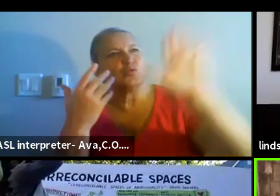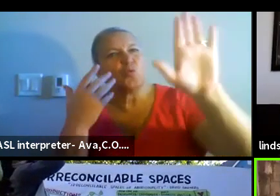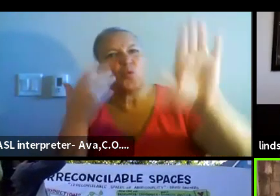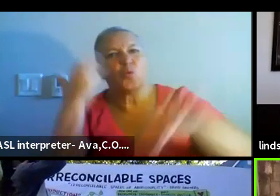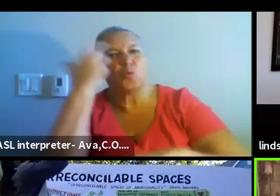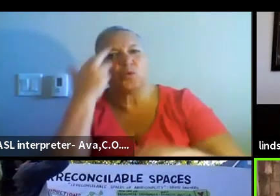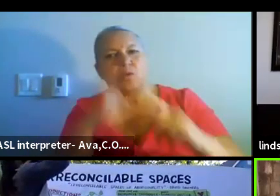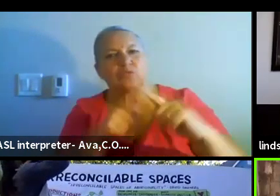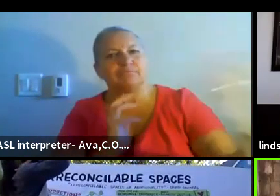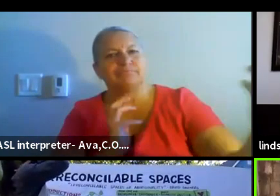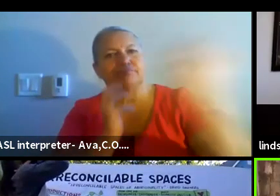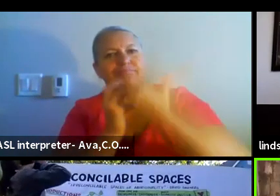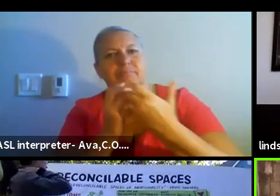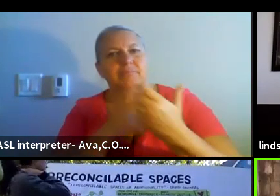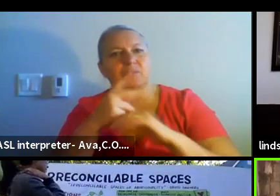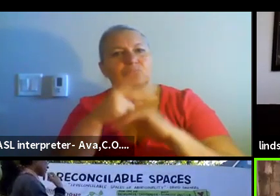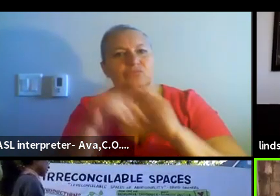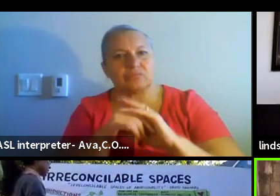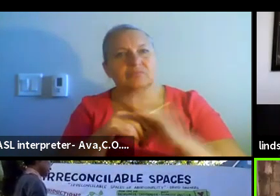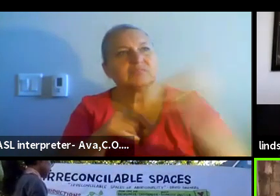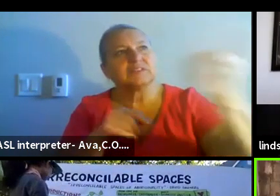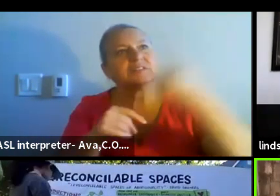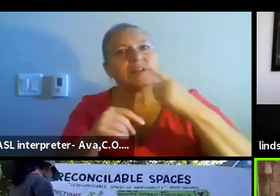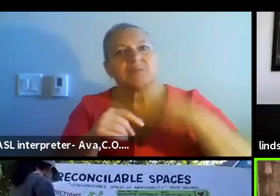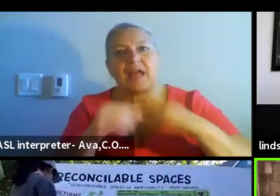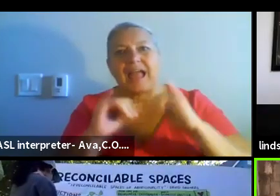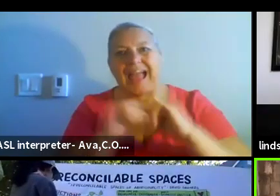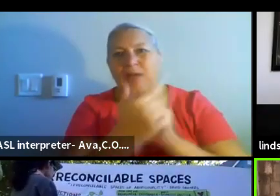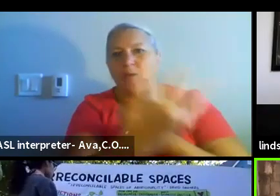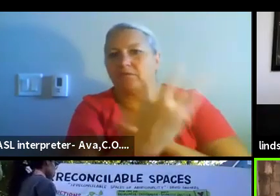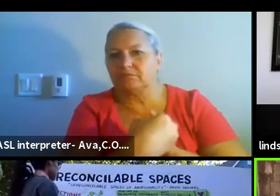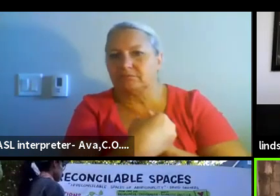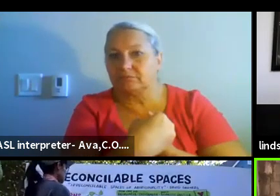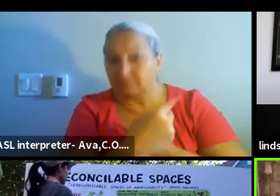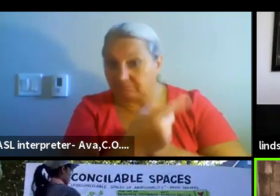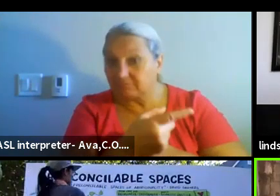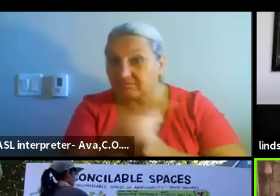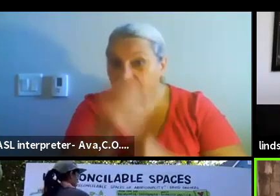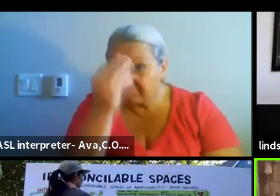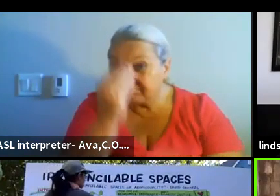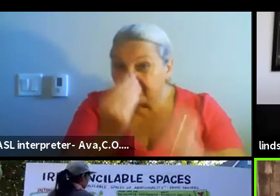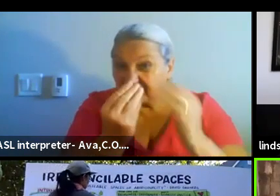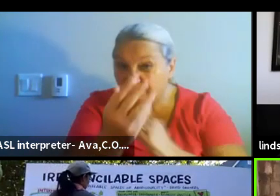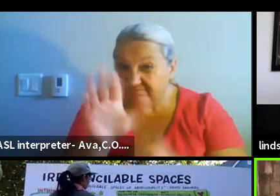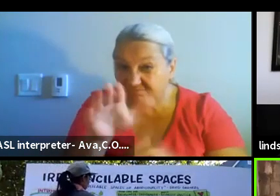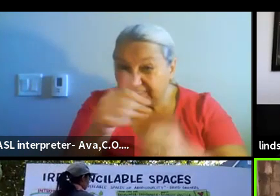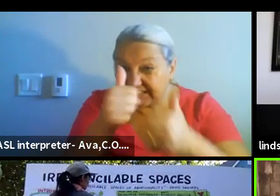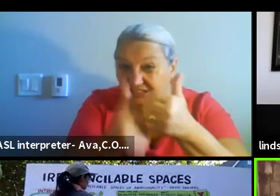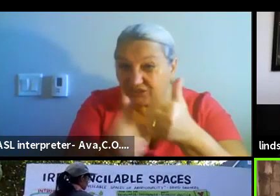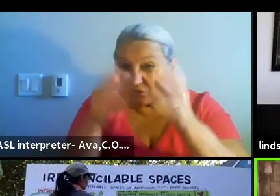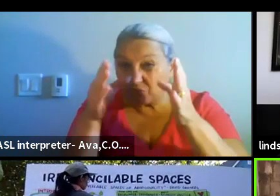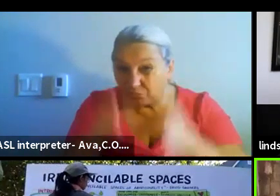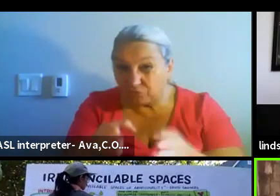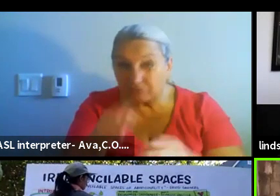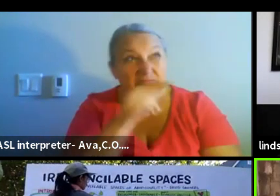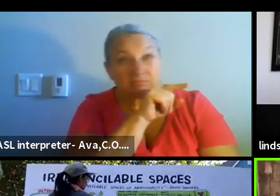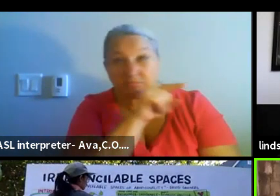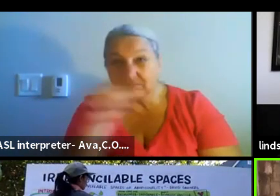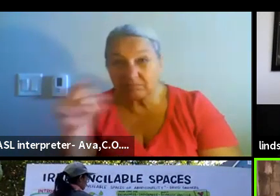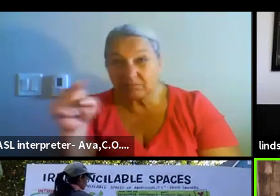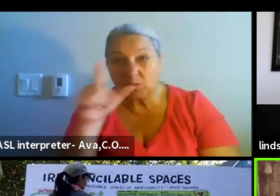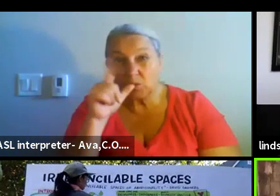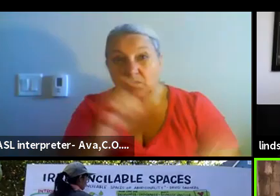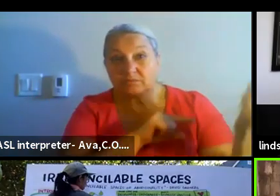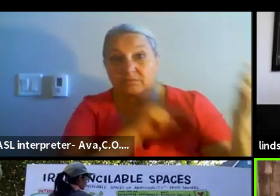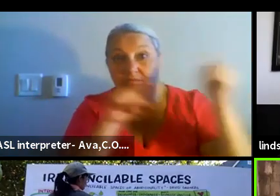participate in the project and to tell me how they wished to be involved. Each person, every single person there who attended that